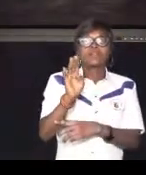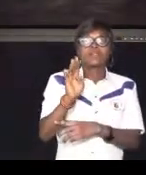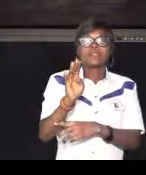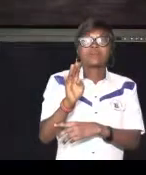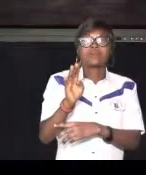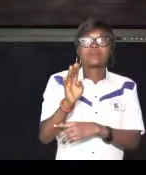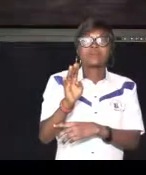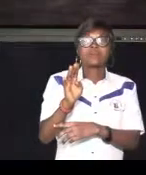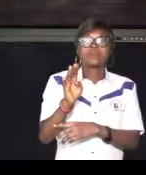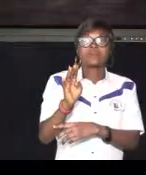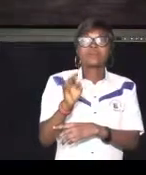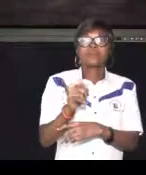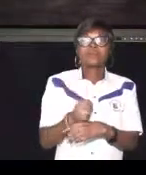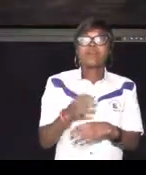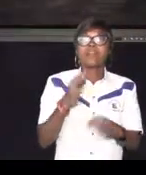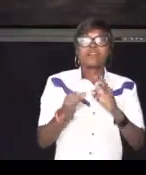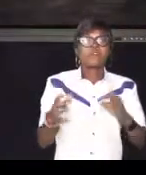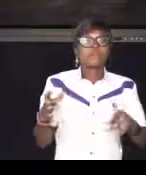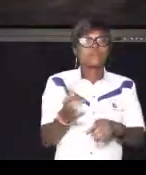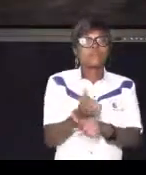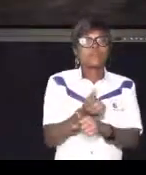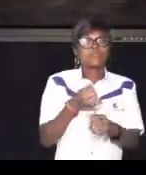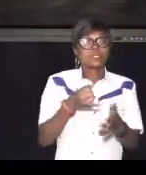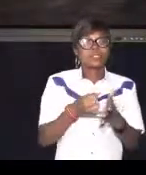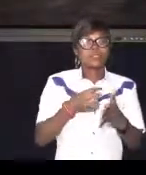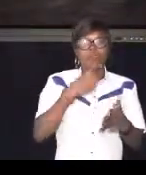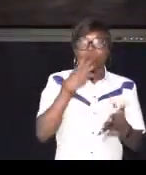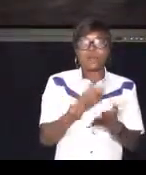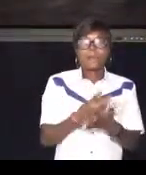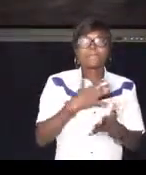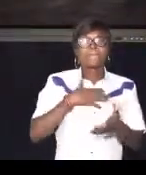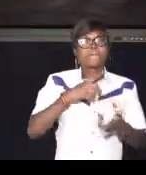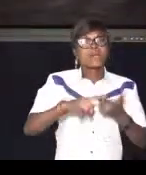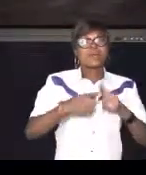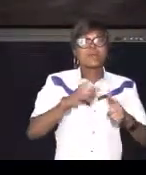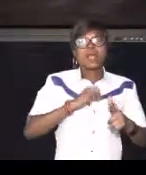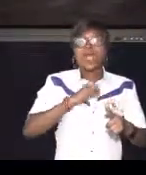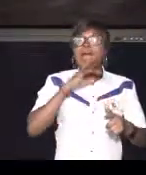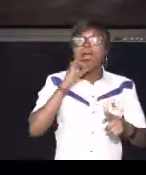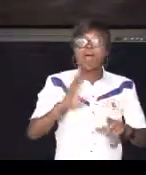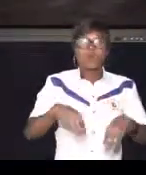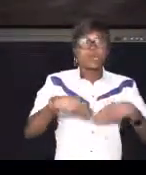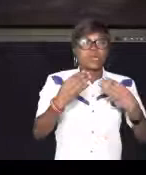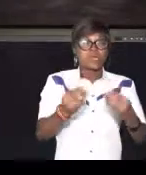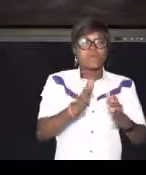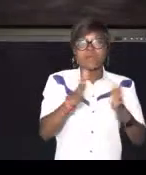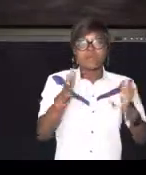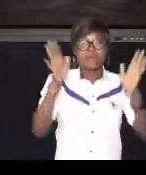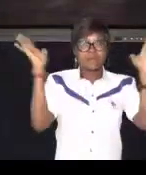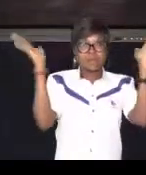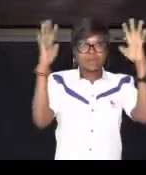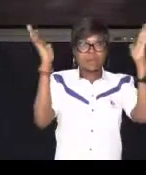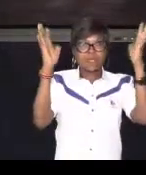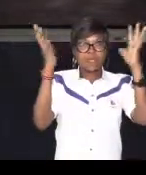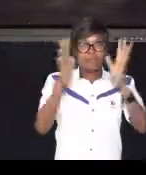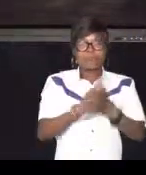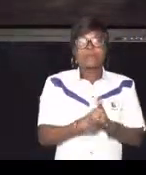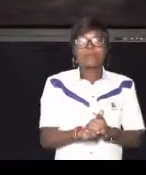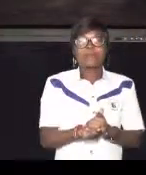is 14. If you got it well, my friend, then I celebrate you with a chair.